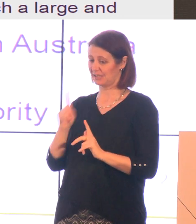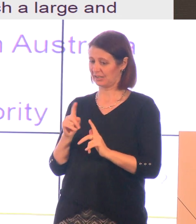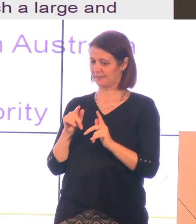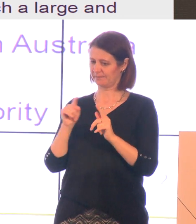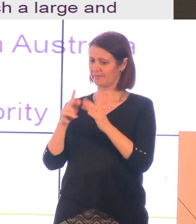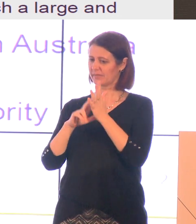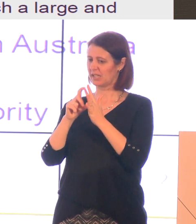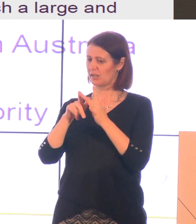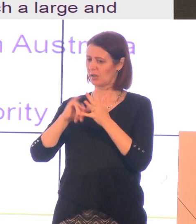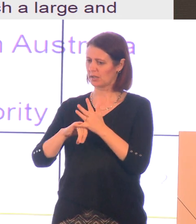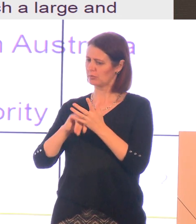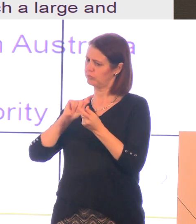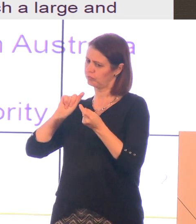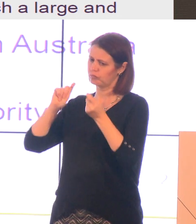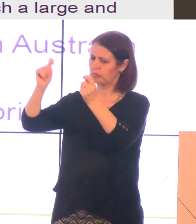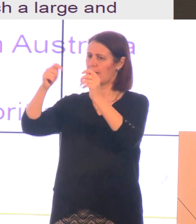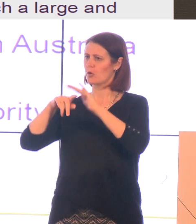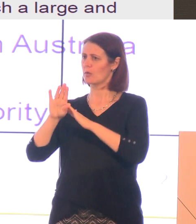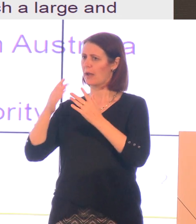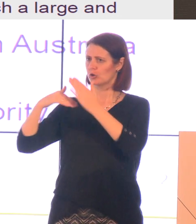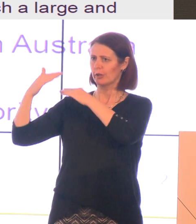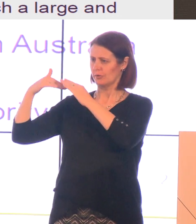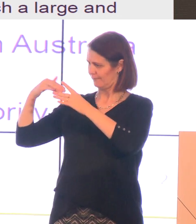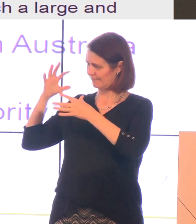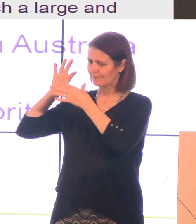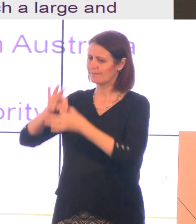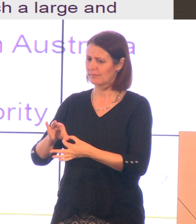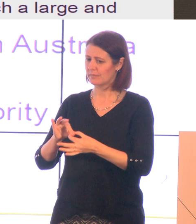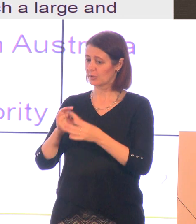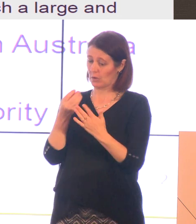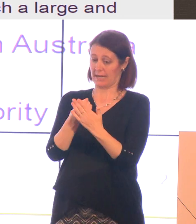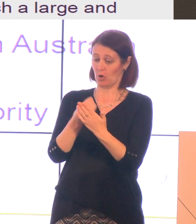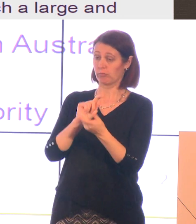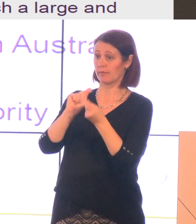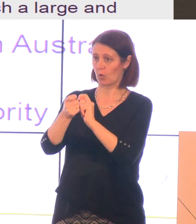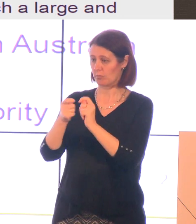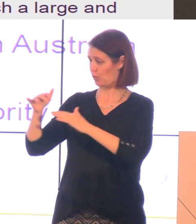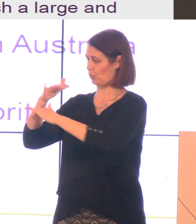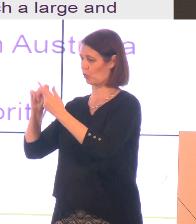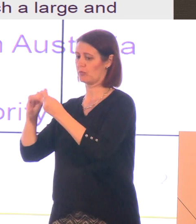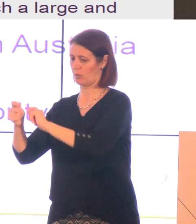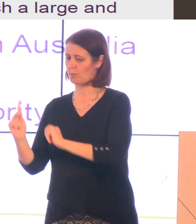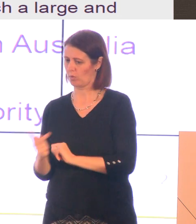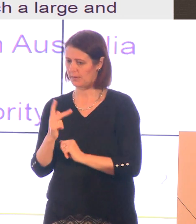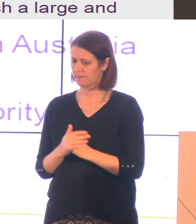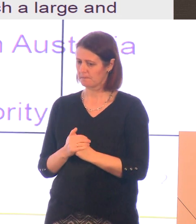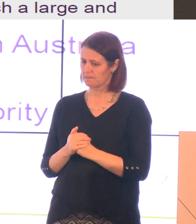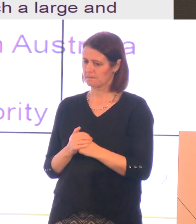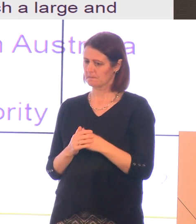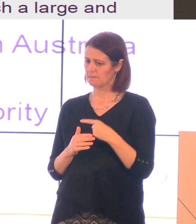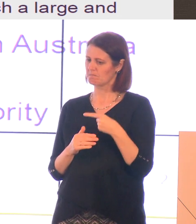is a flagship of reform for our generation. It's as much an economic reform as a social reform, and the Product